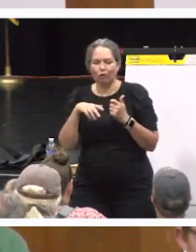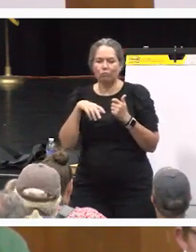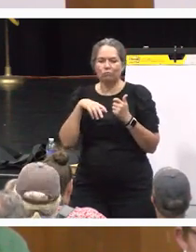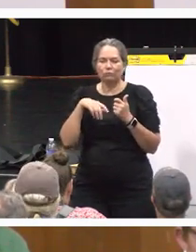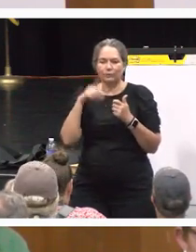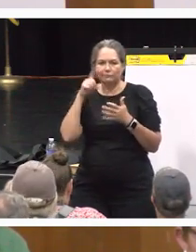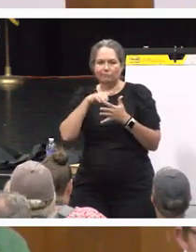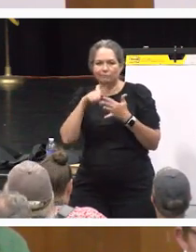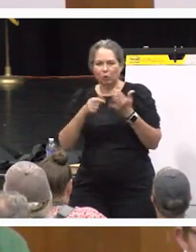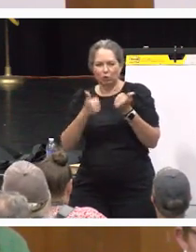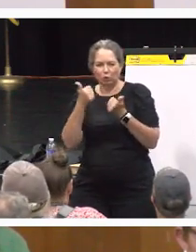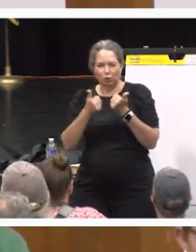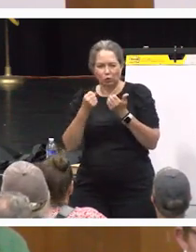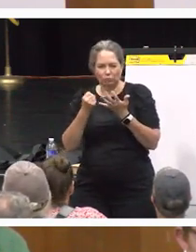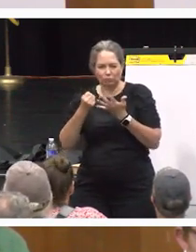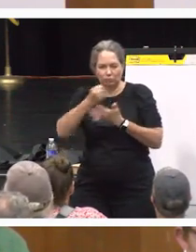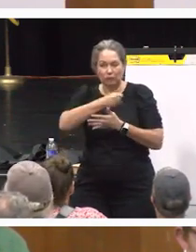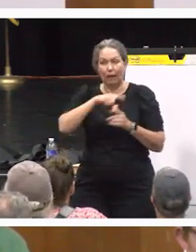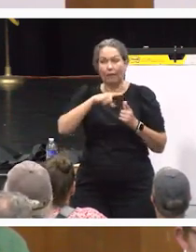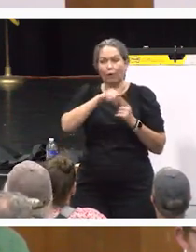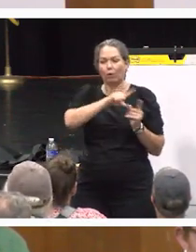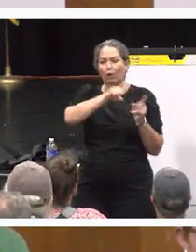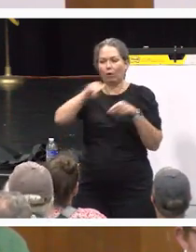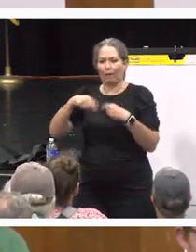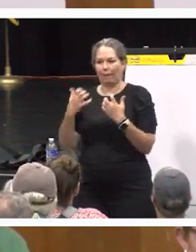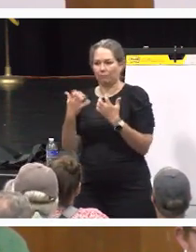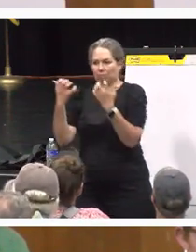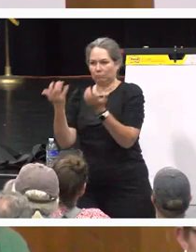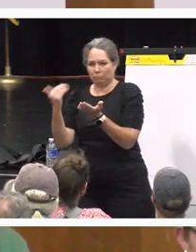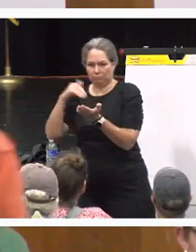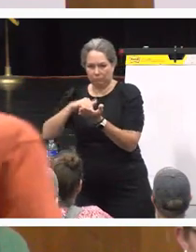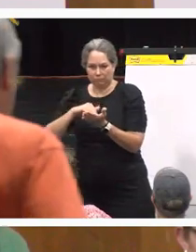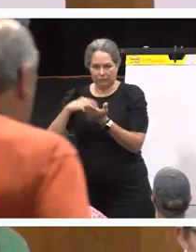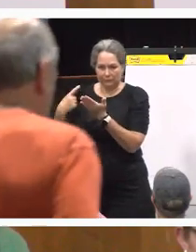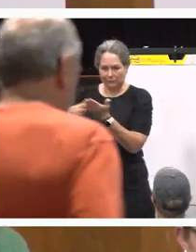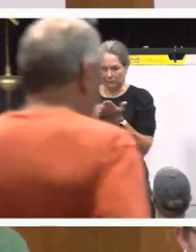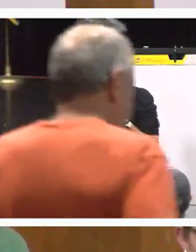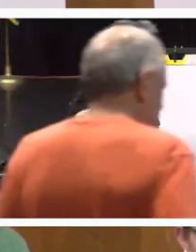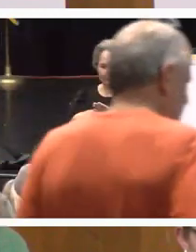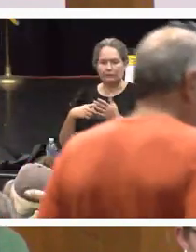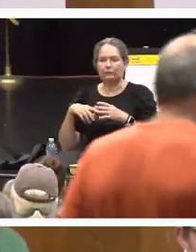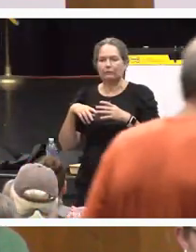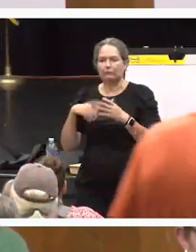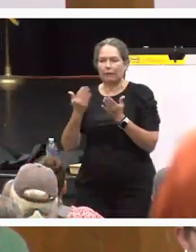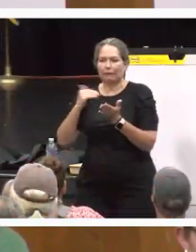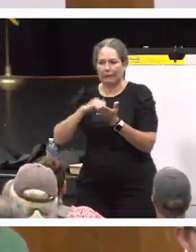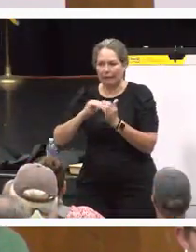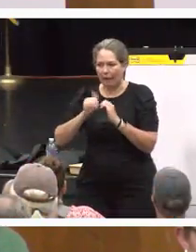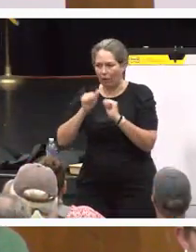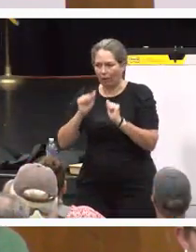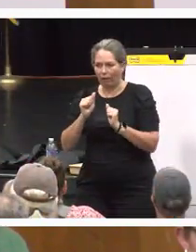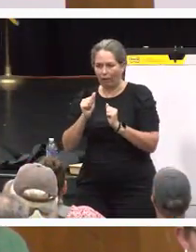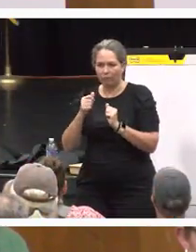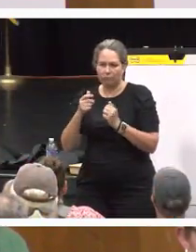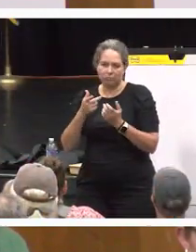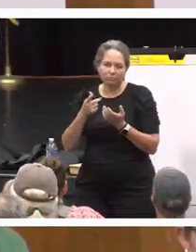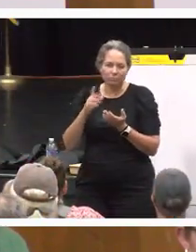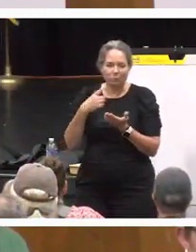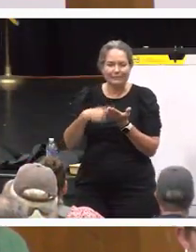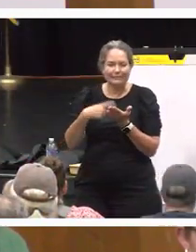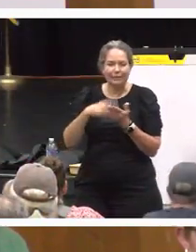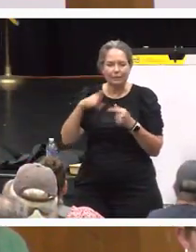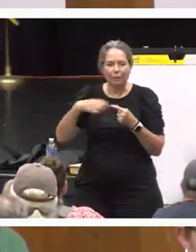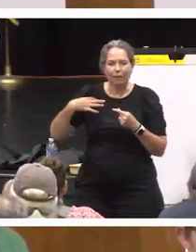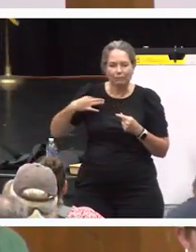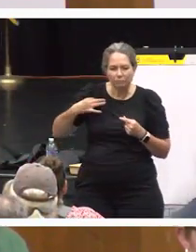to conclude and think where we are. We'll talk about how to apply for the commission. We'll close up shop, and we'll